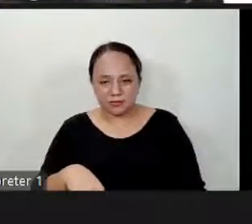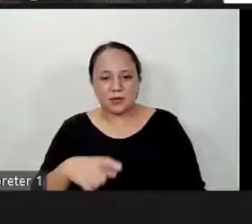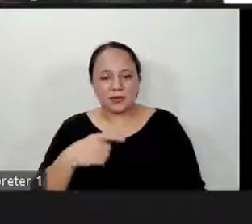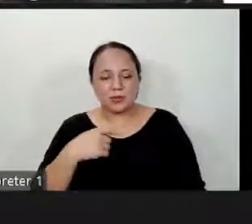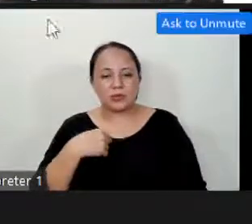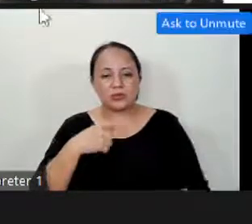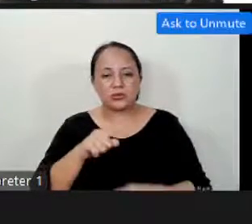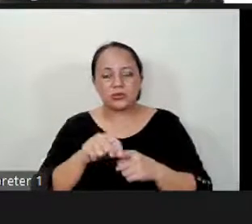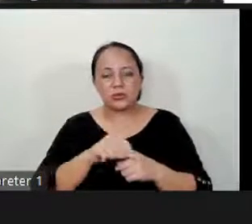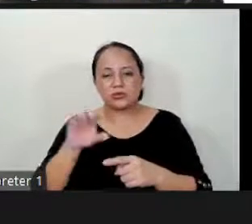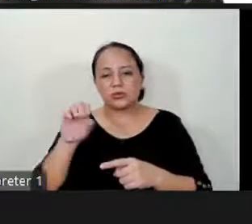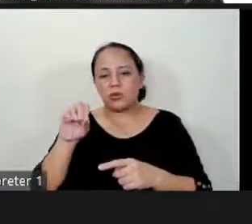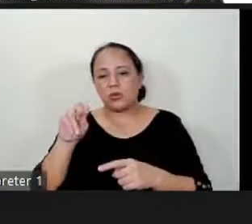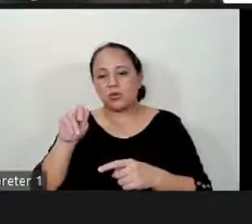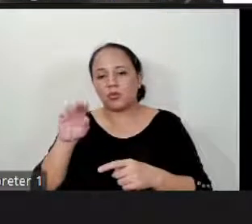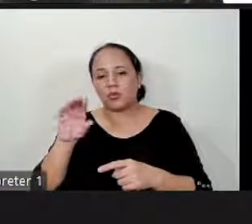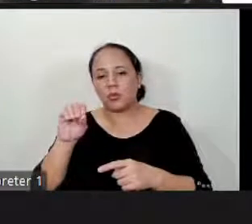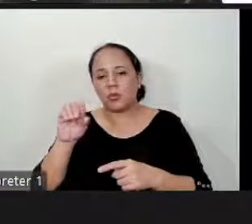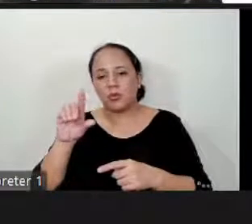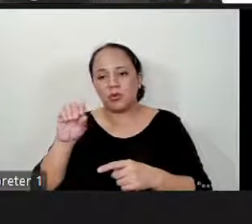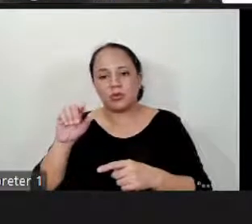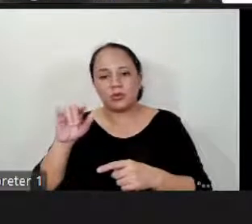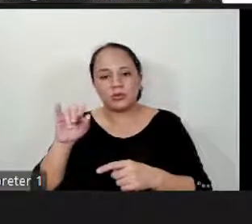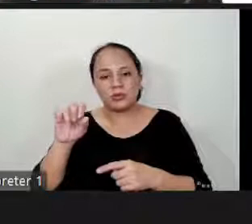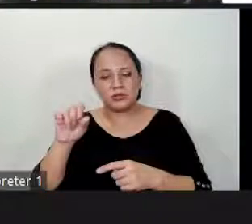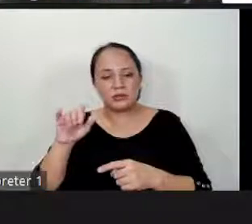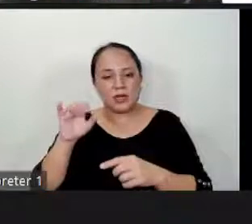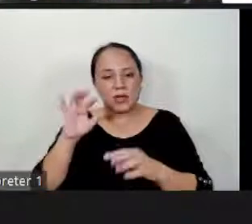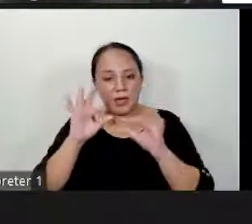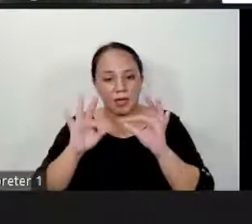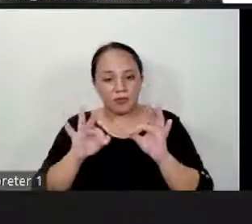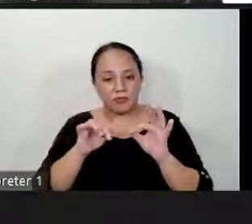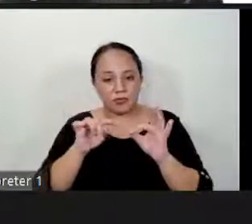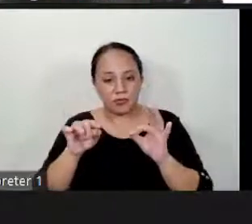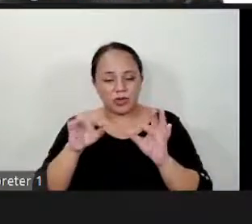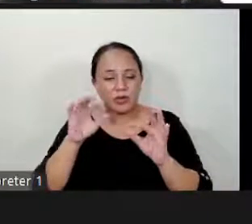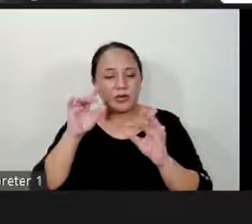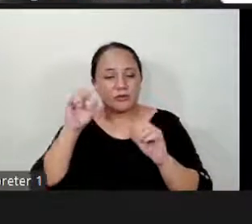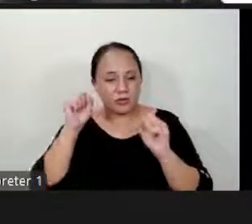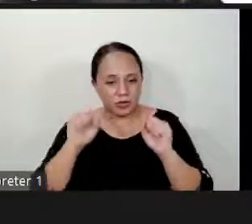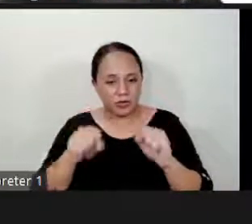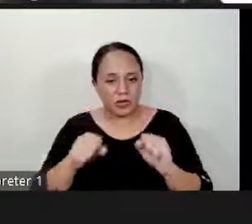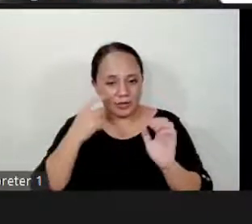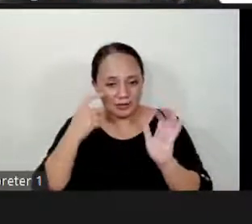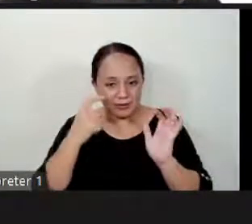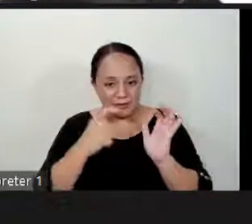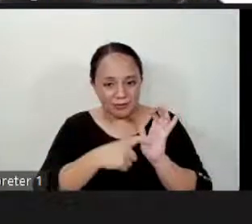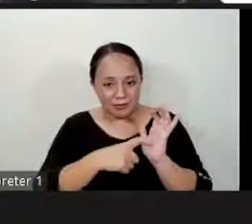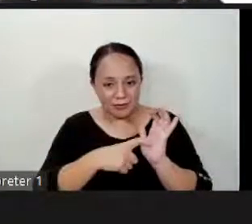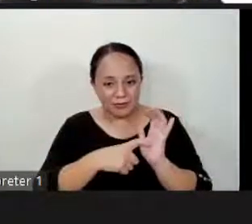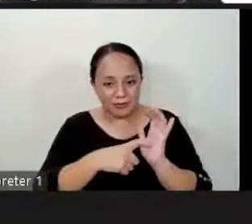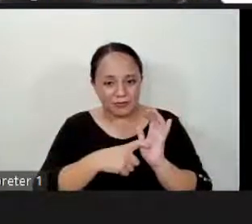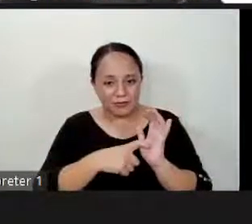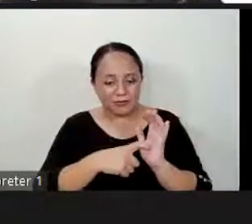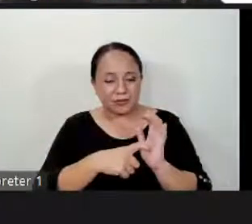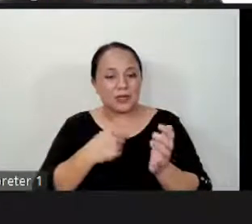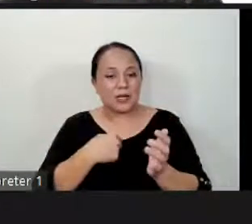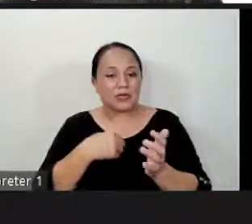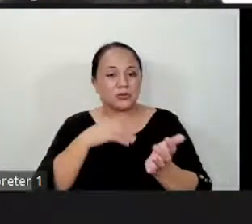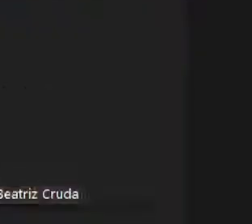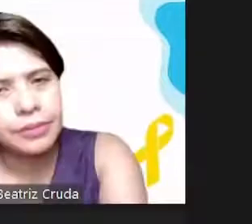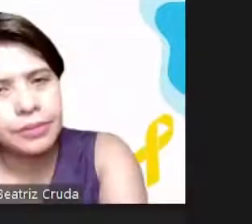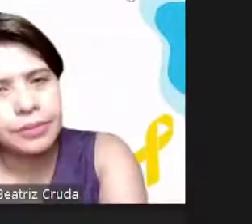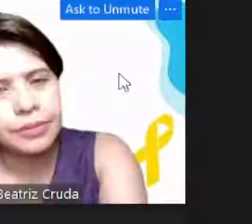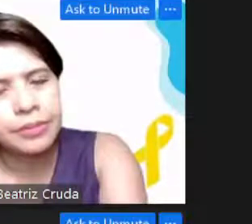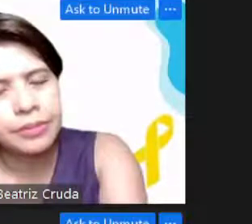trained oncologists. Now, as I said, if you can identify eligible doctors in